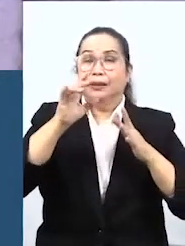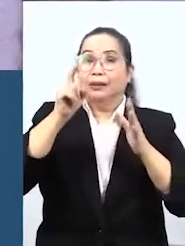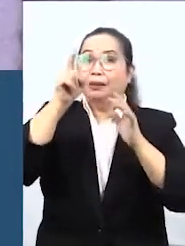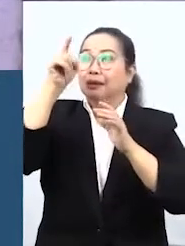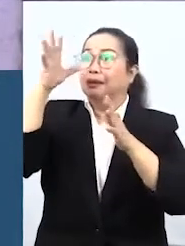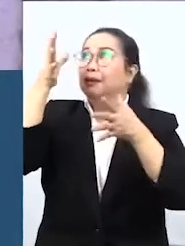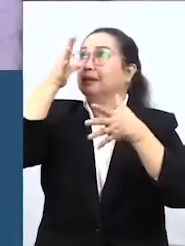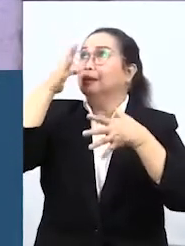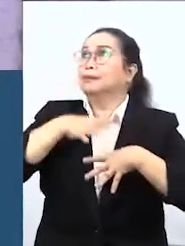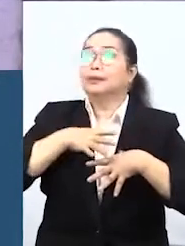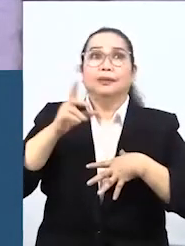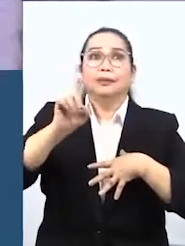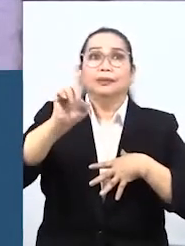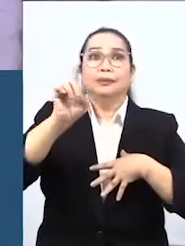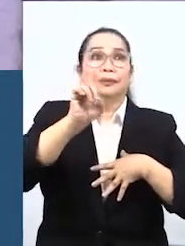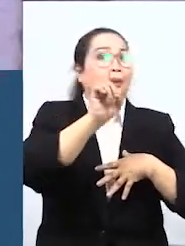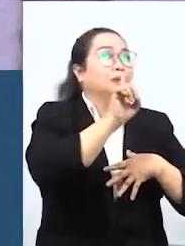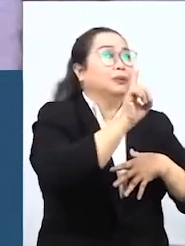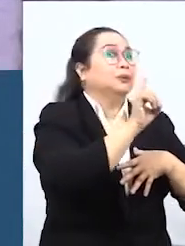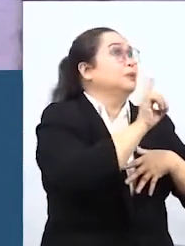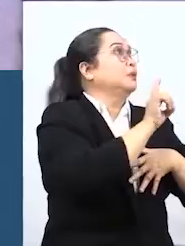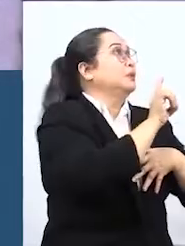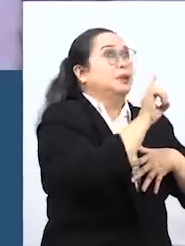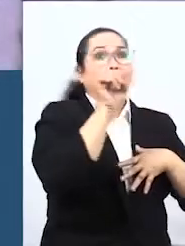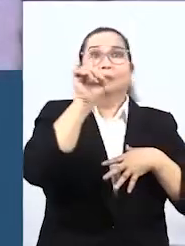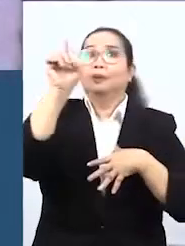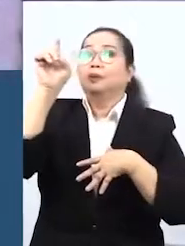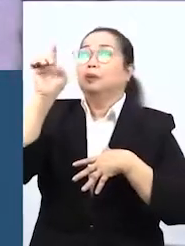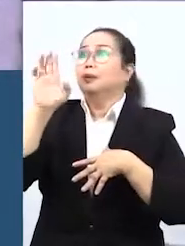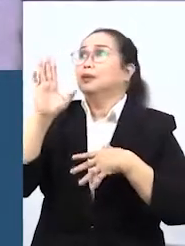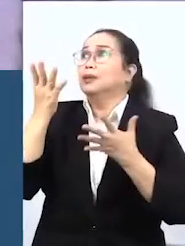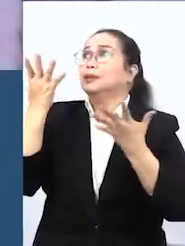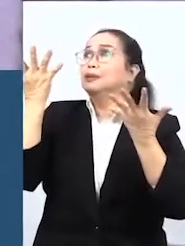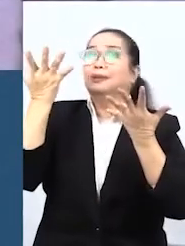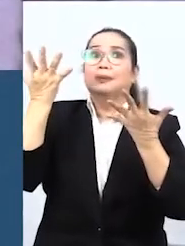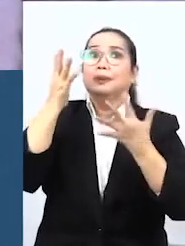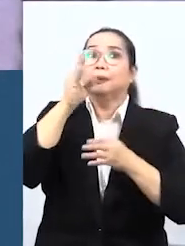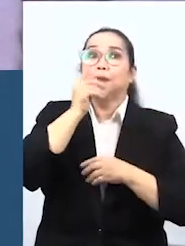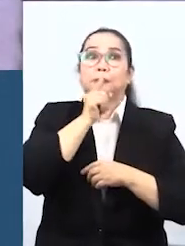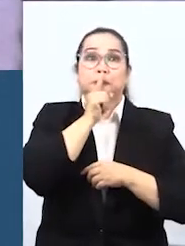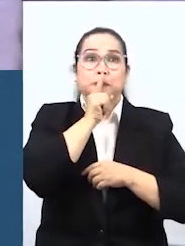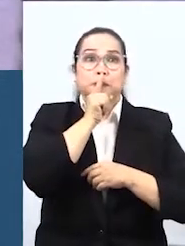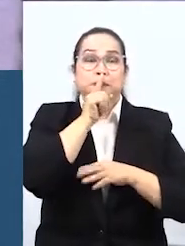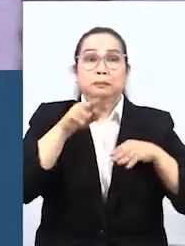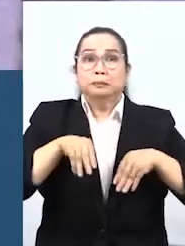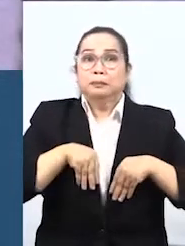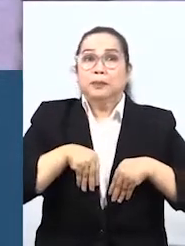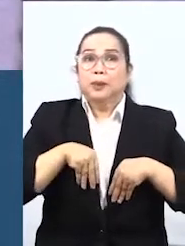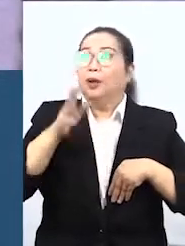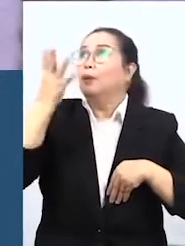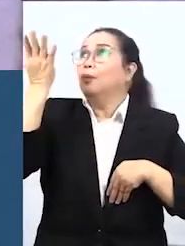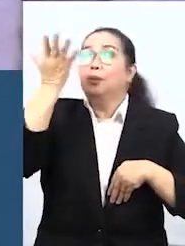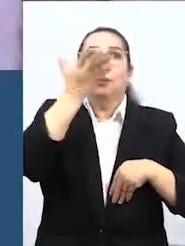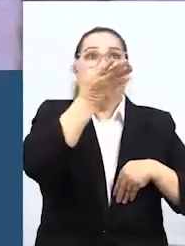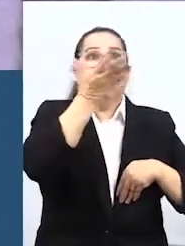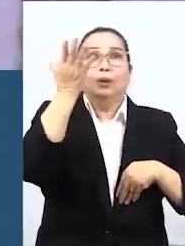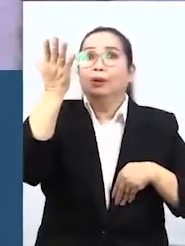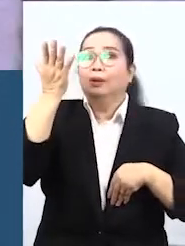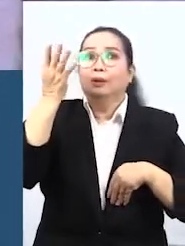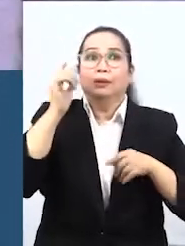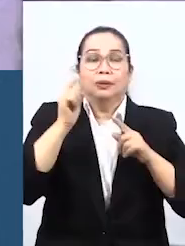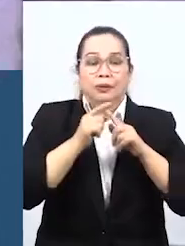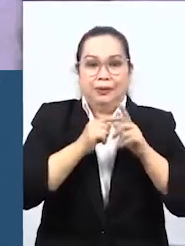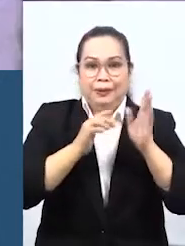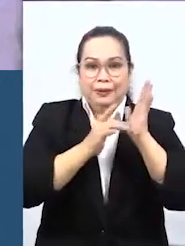ng Diyos It's like Where is God Why is God distant and Silent imagine he and then Jesus introduces this